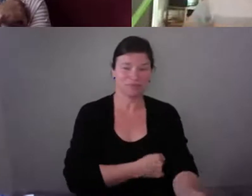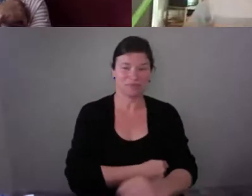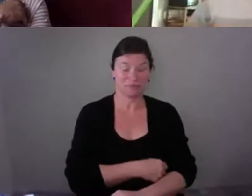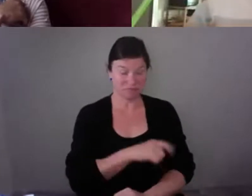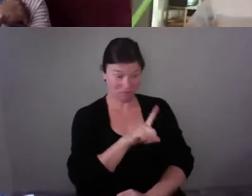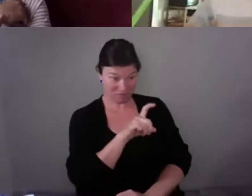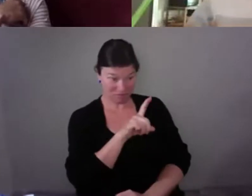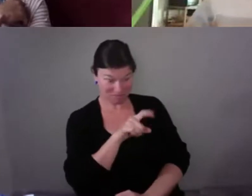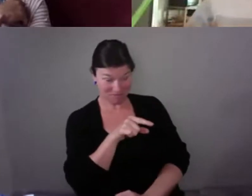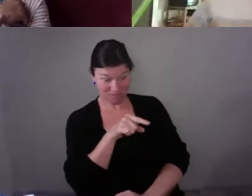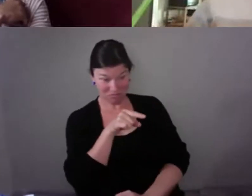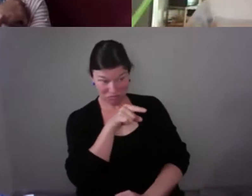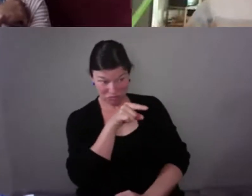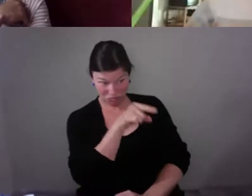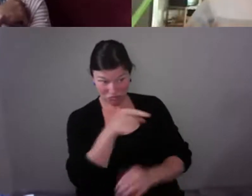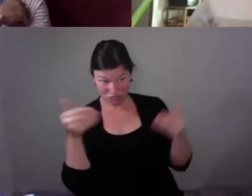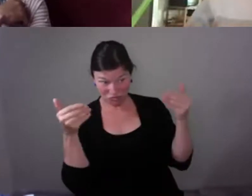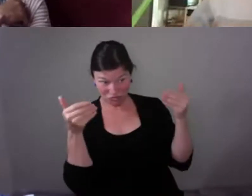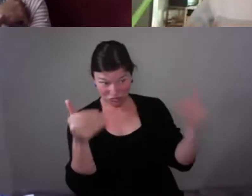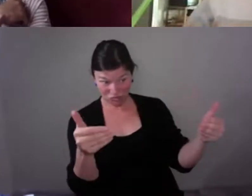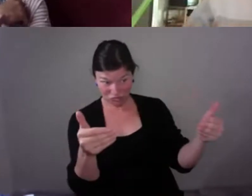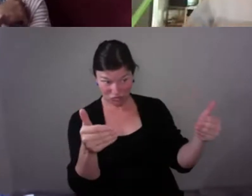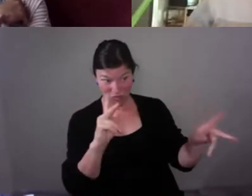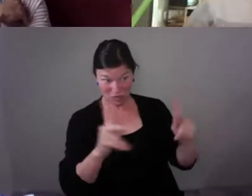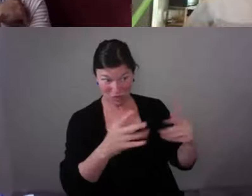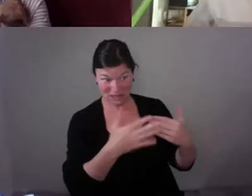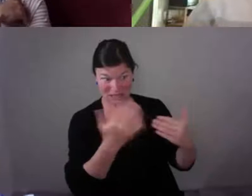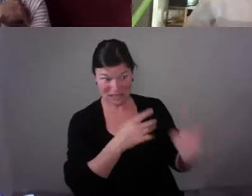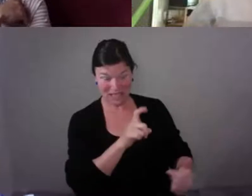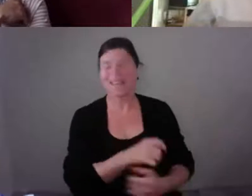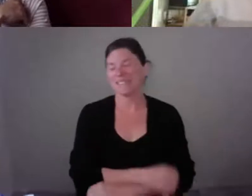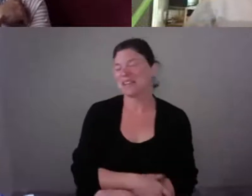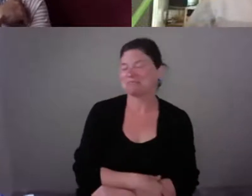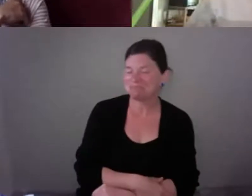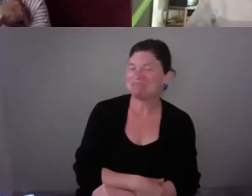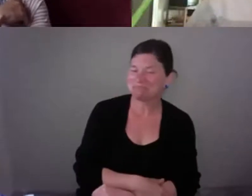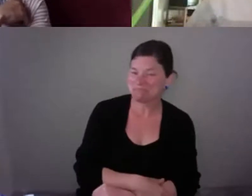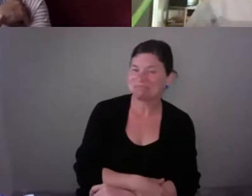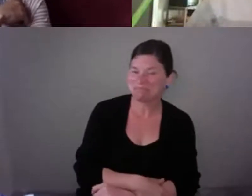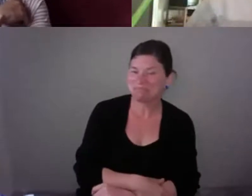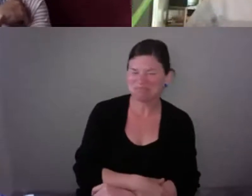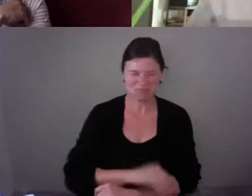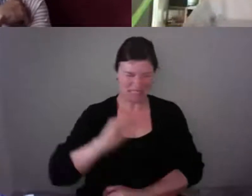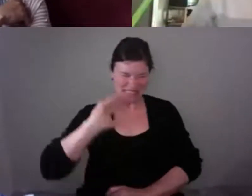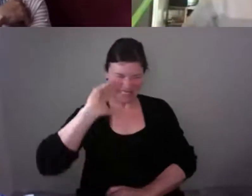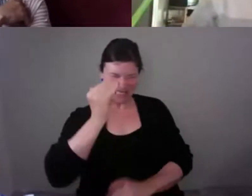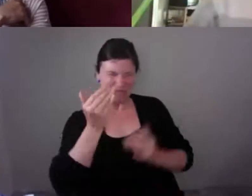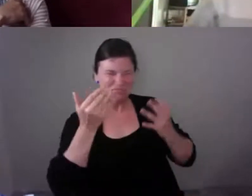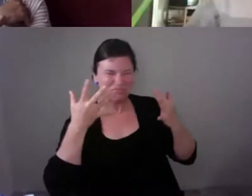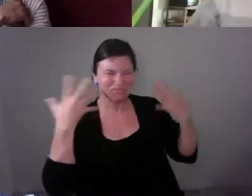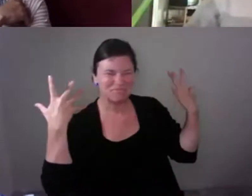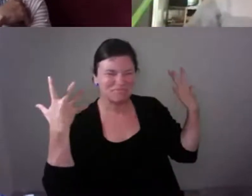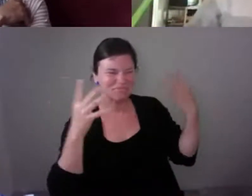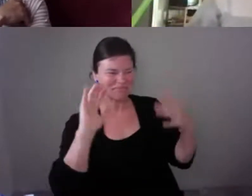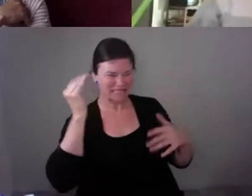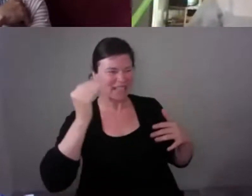So you get along really well with people. I do. Yeah, yeah. You seem like you're really outgoing